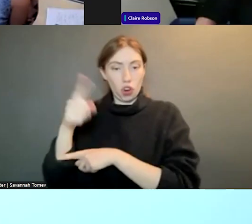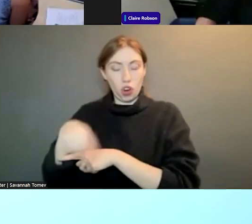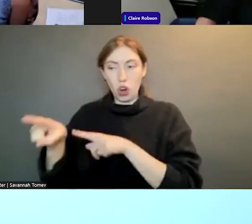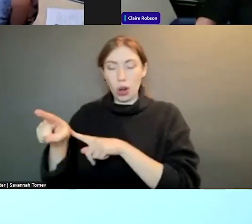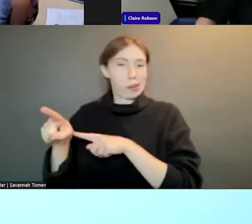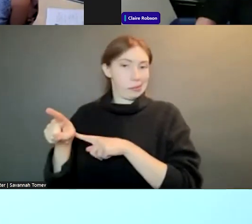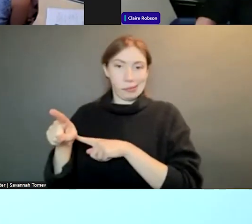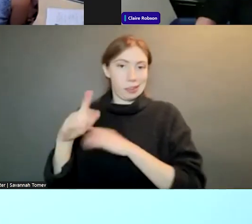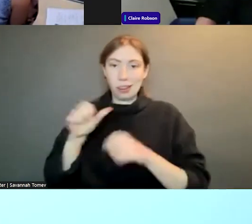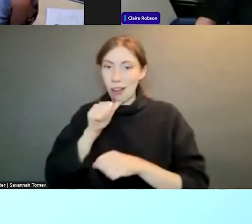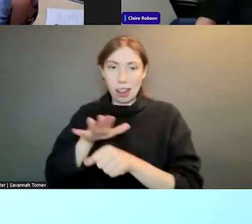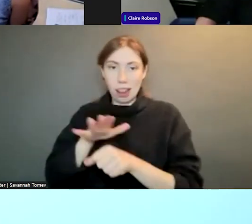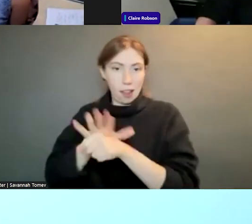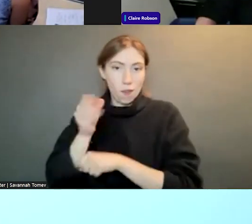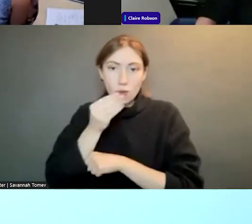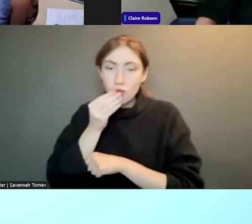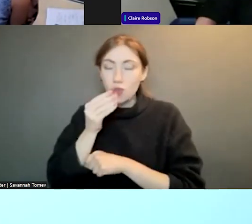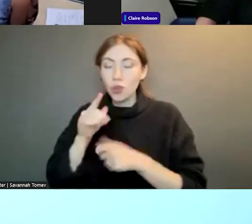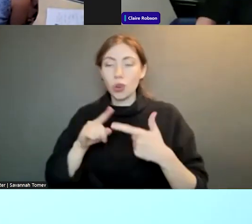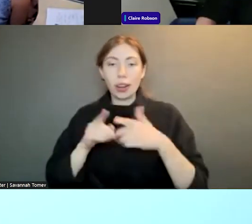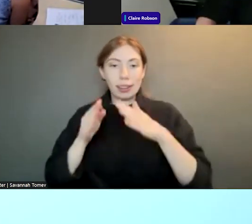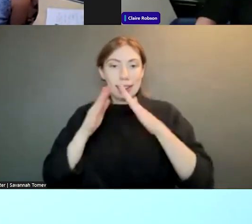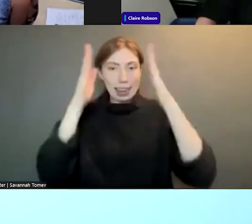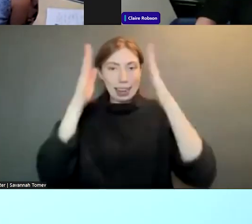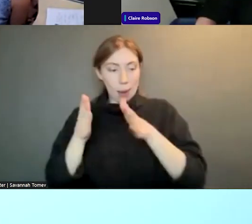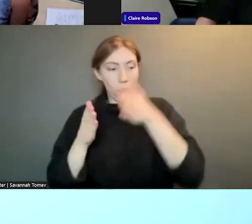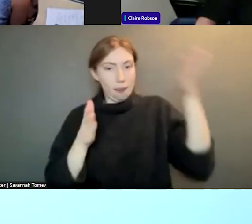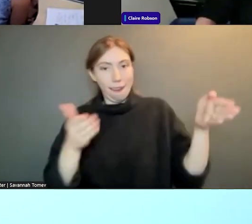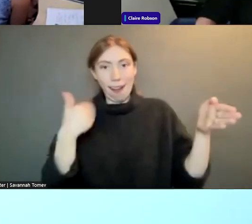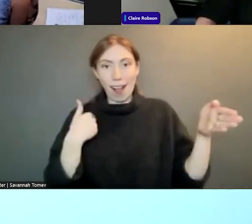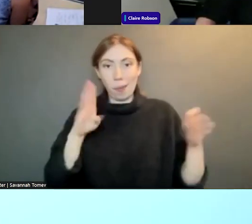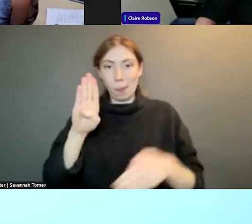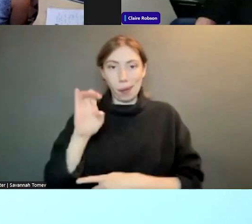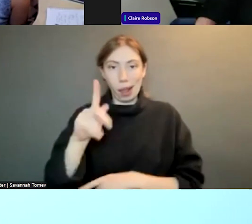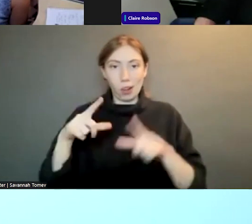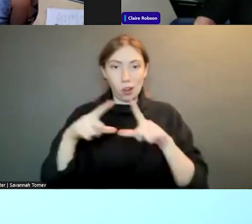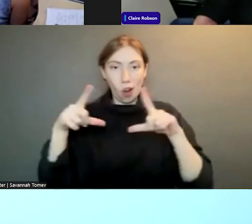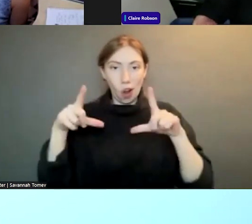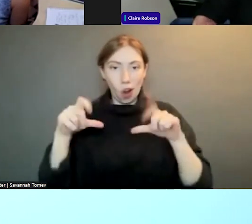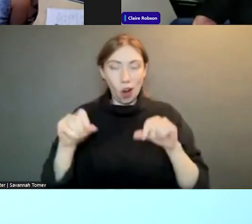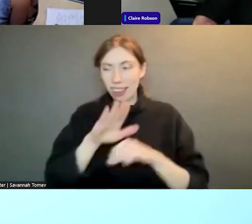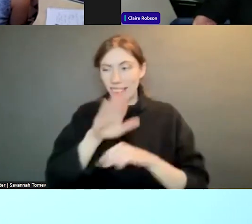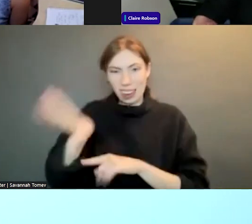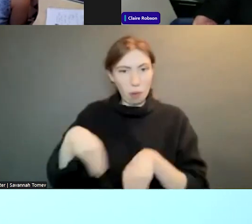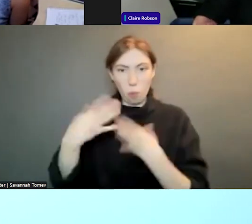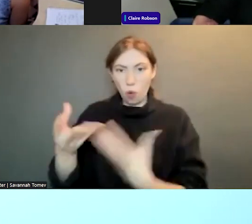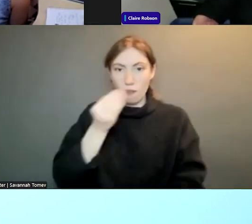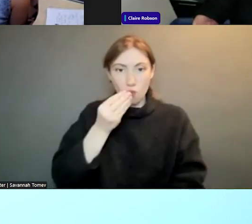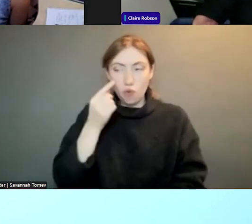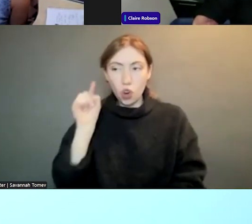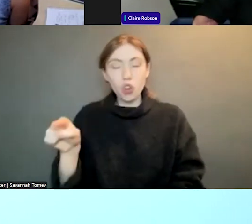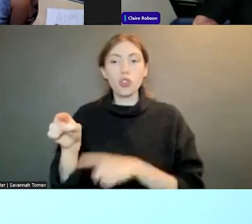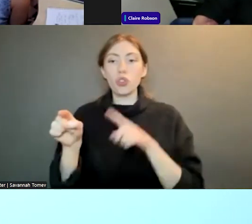never provided any groceries. And it was interesting because they gave